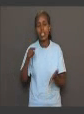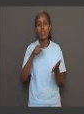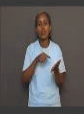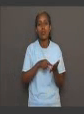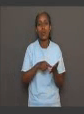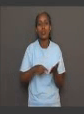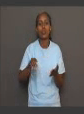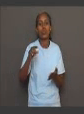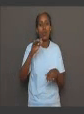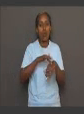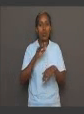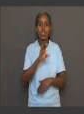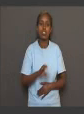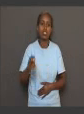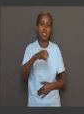on the circle.